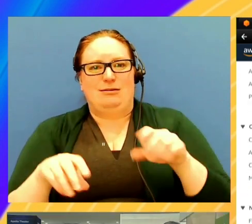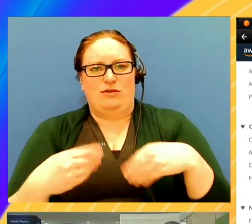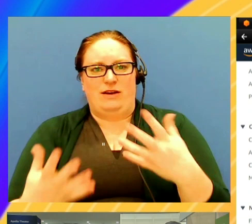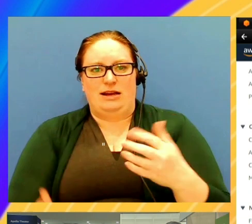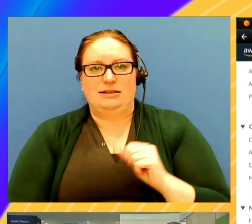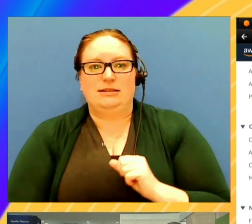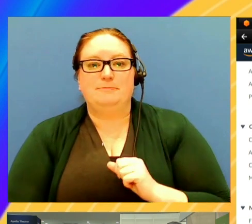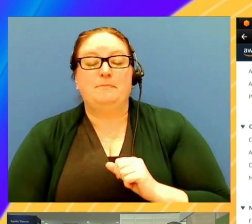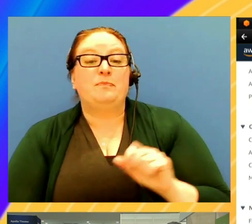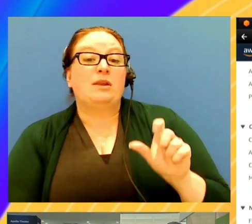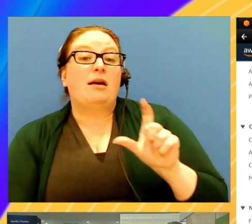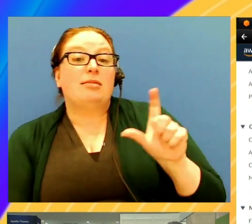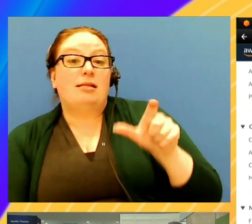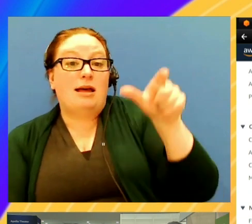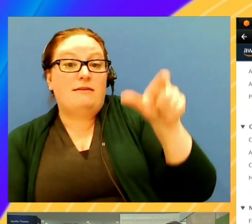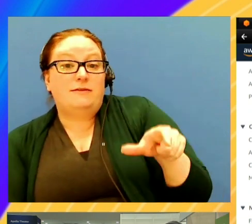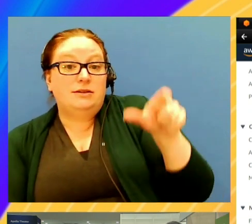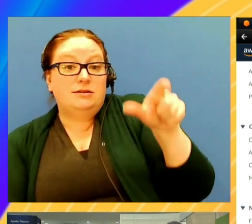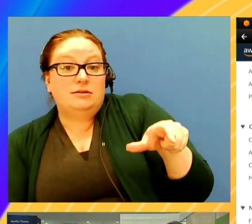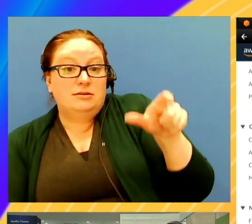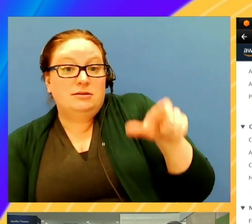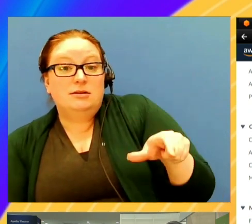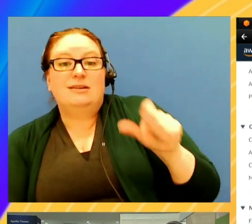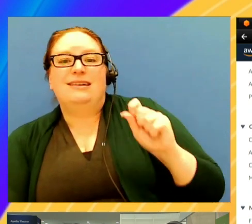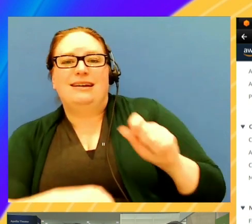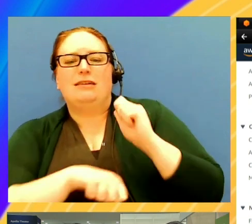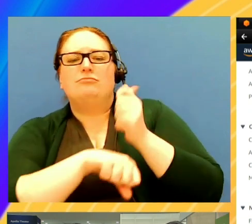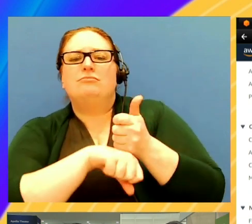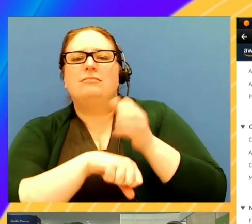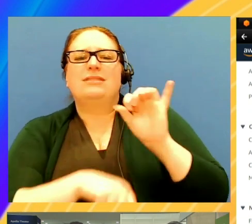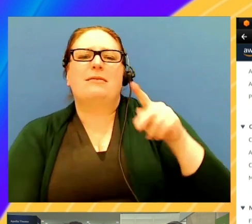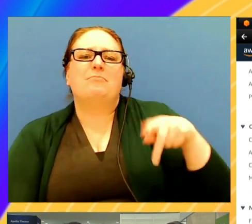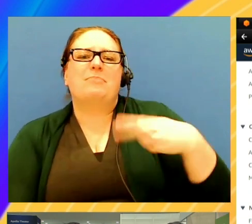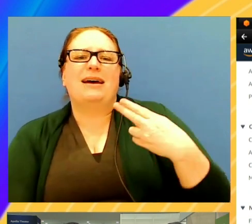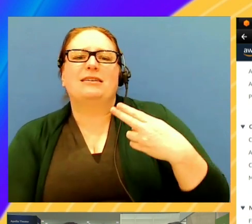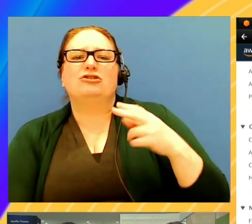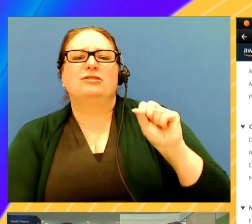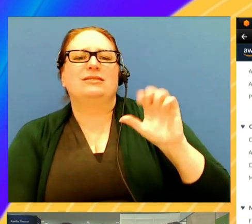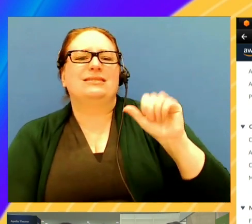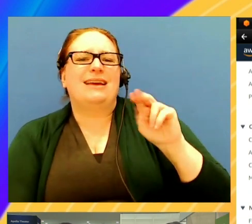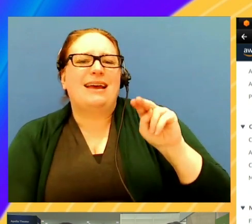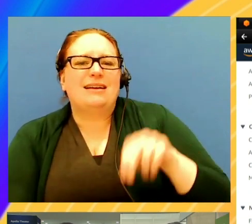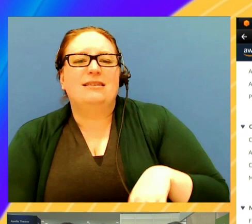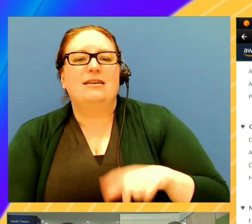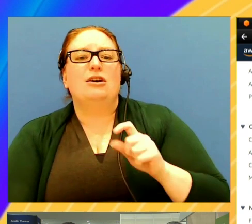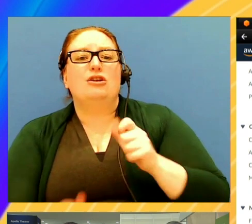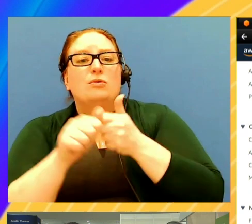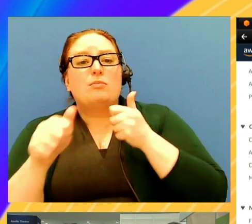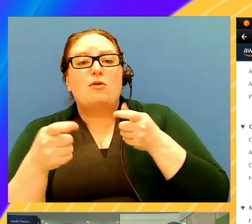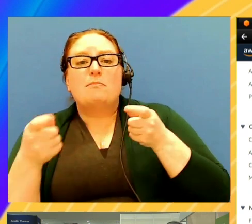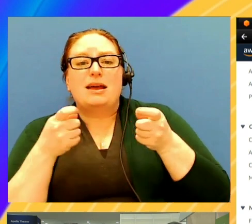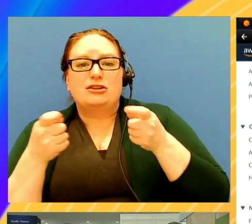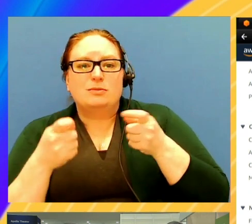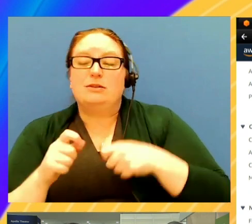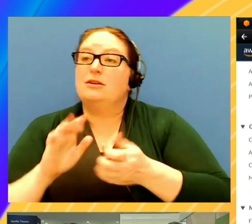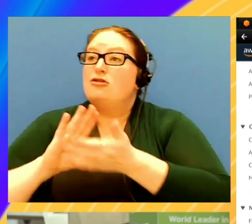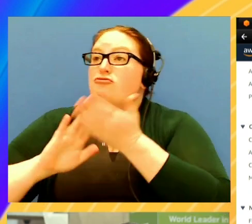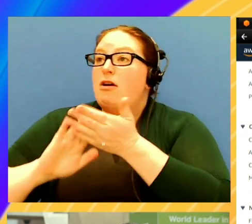on this left-hand side, I can now go ahead and perform that patch scan, perform that remote management, connect to the instance directly. Run